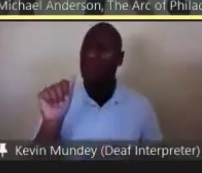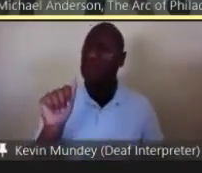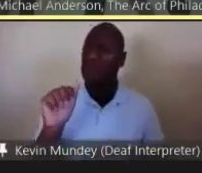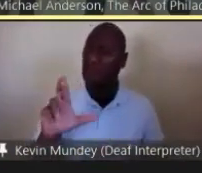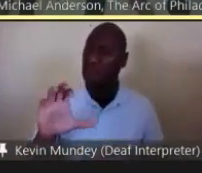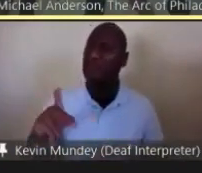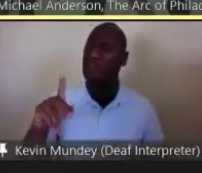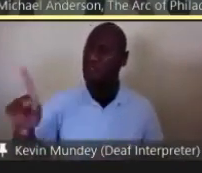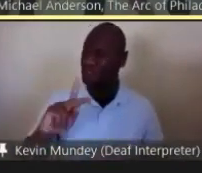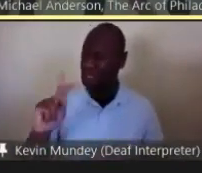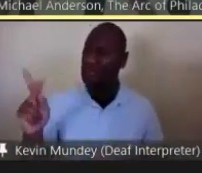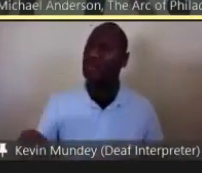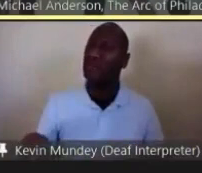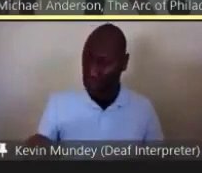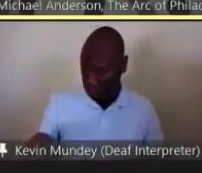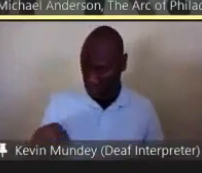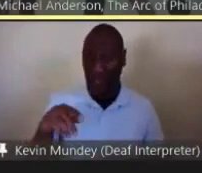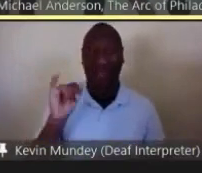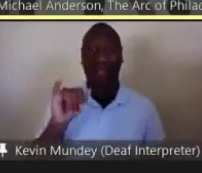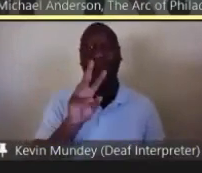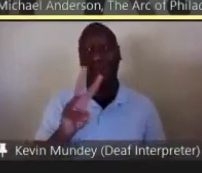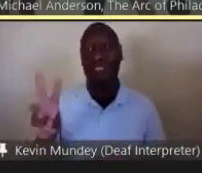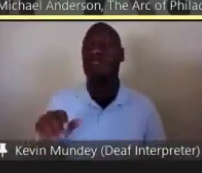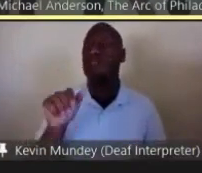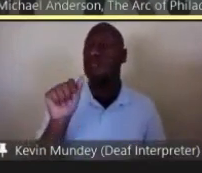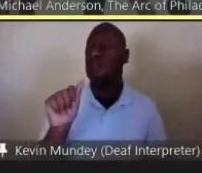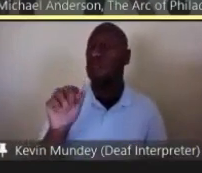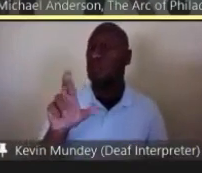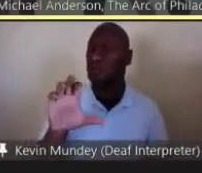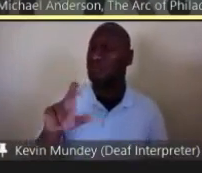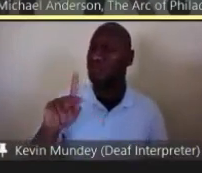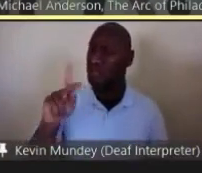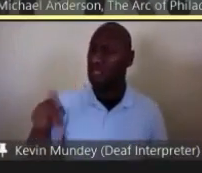archimphiladelphia.org or call us at